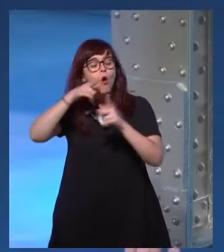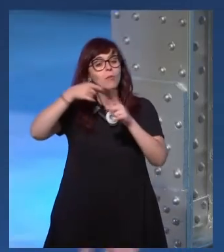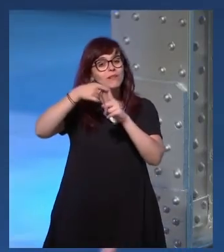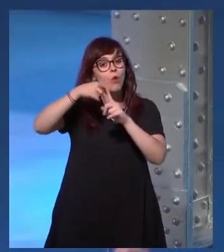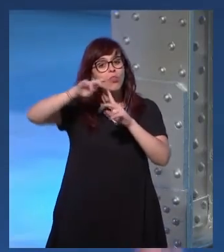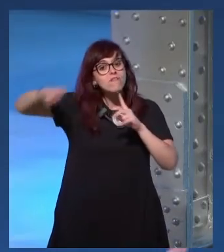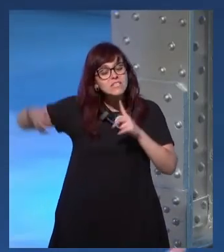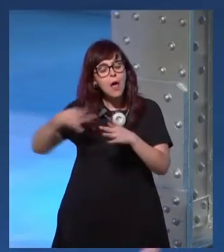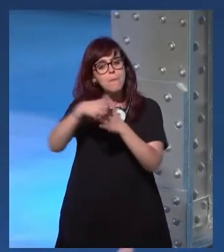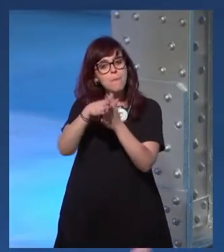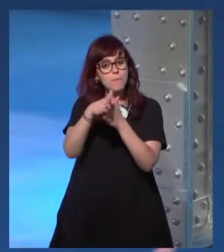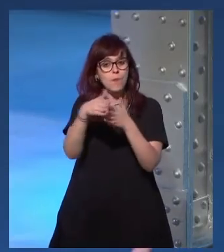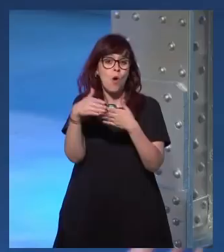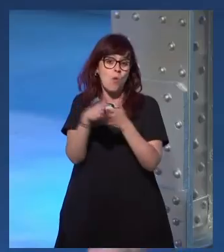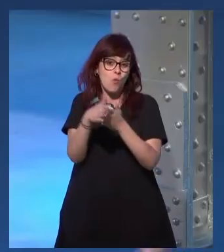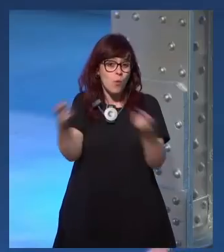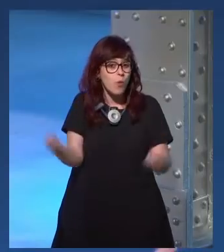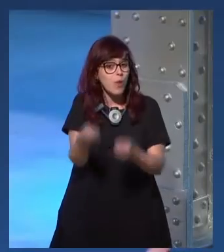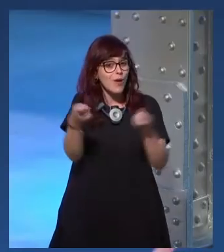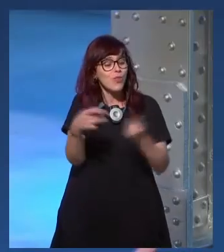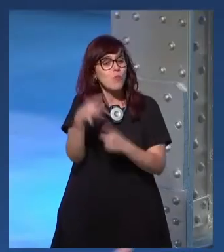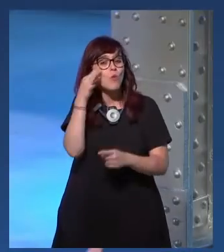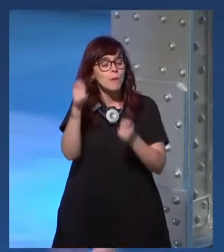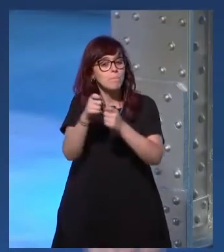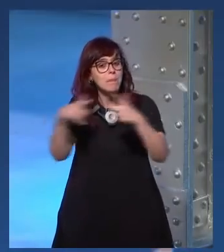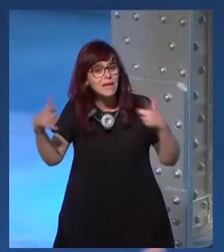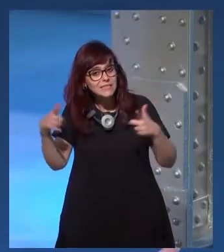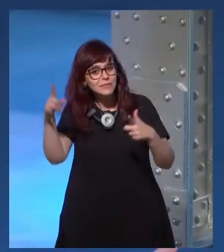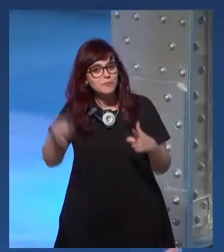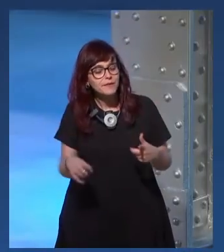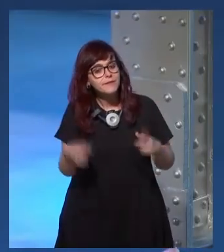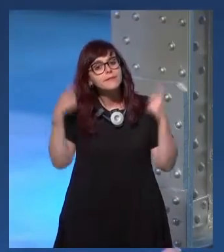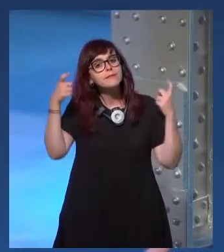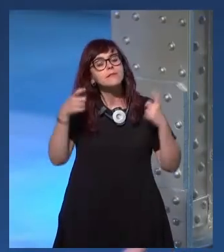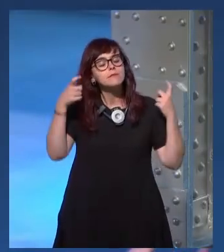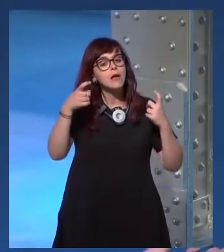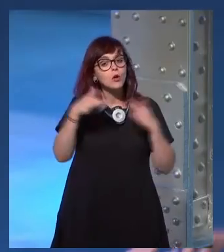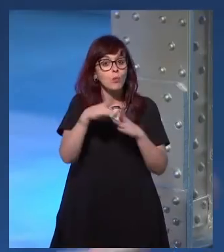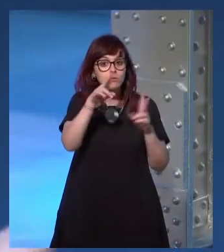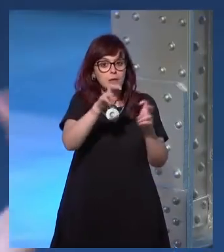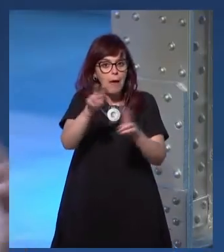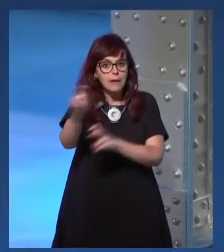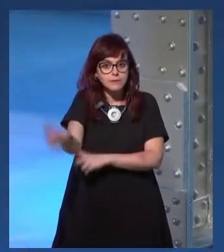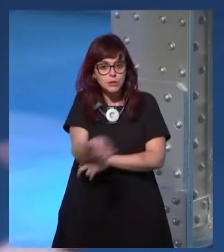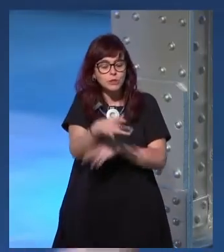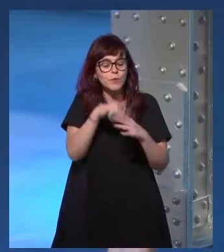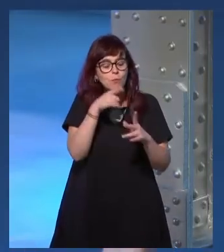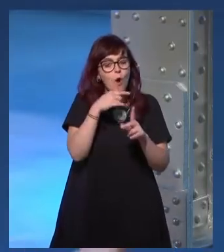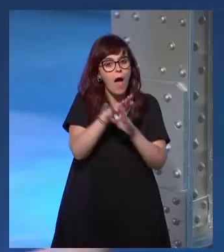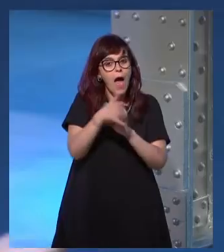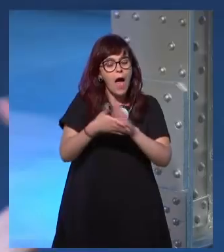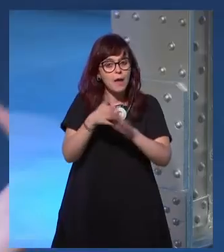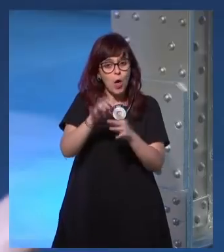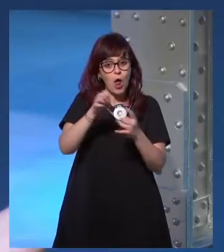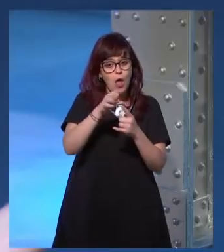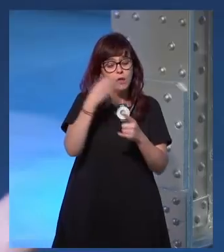regarding diversity, so that we have more women published, and not only women, but and